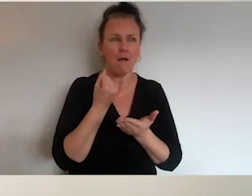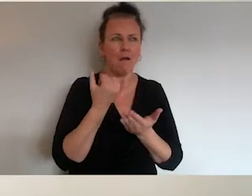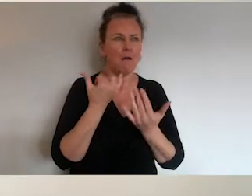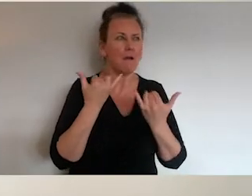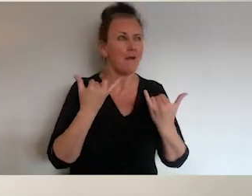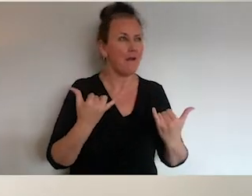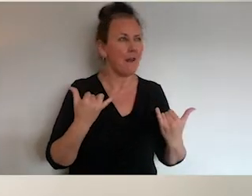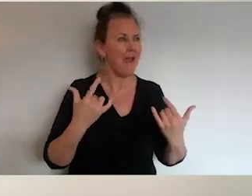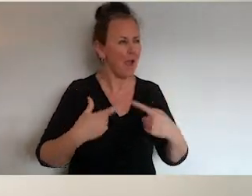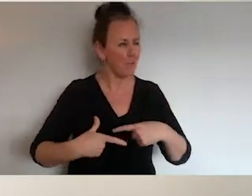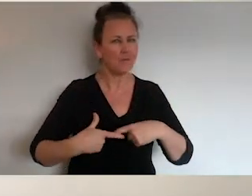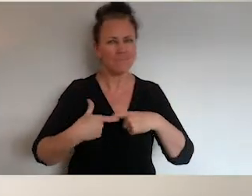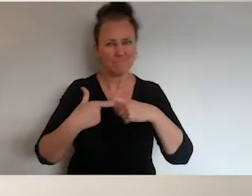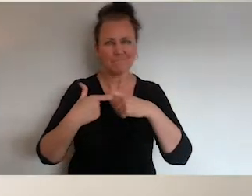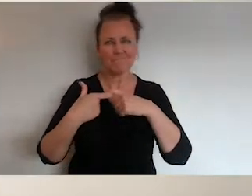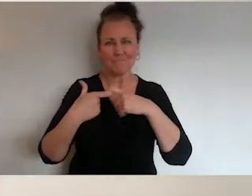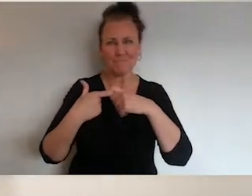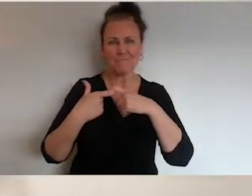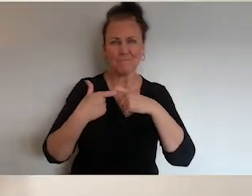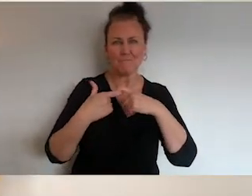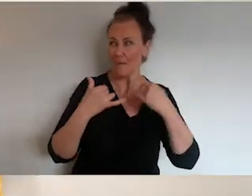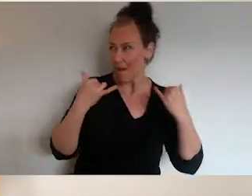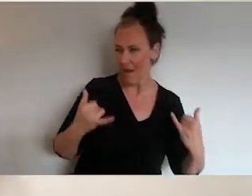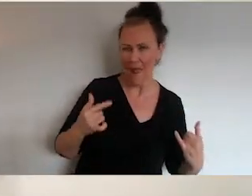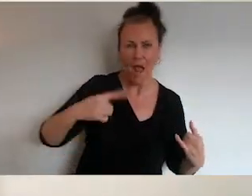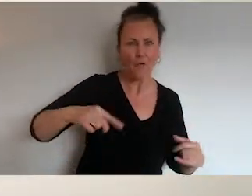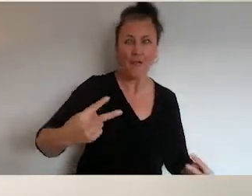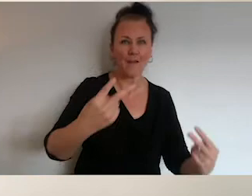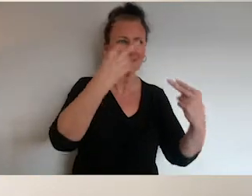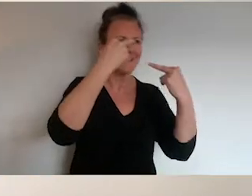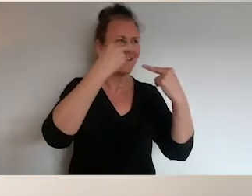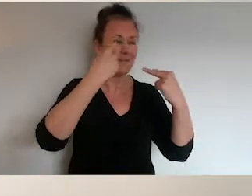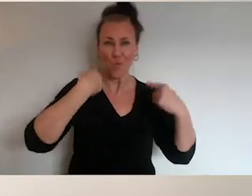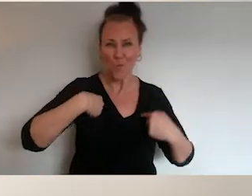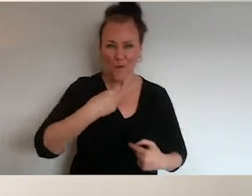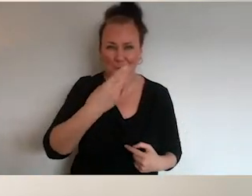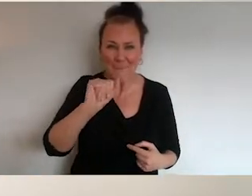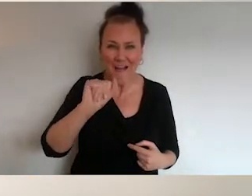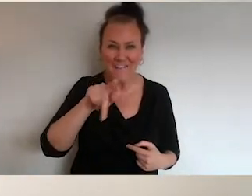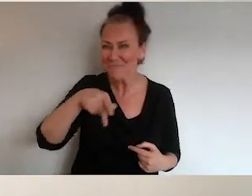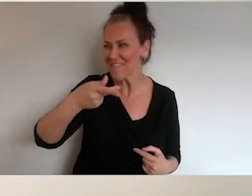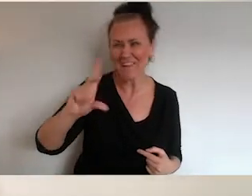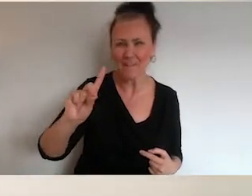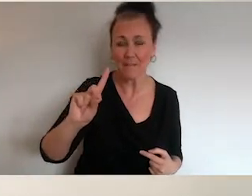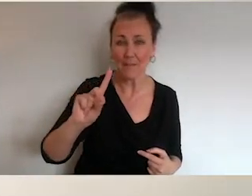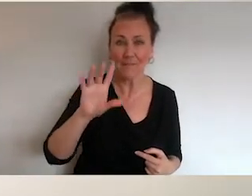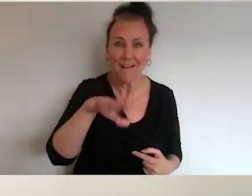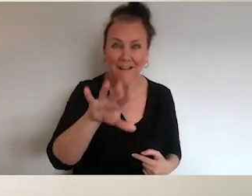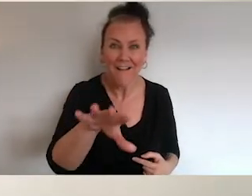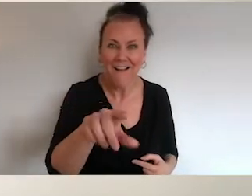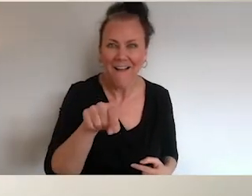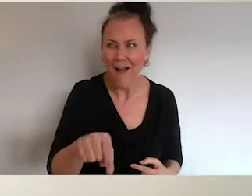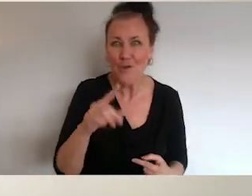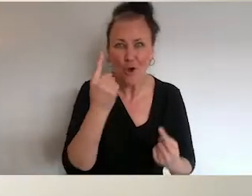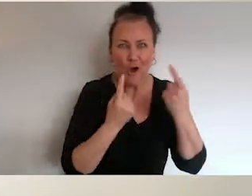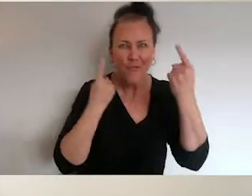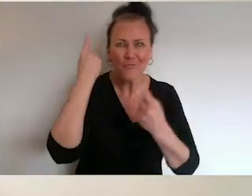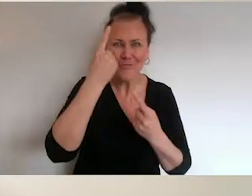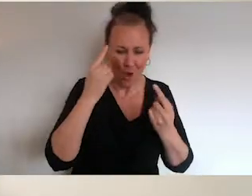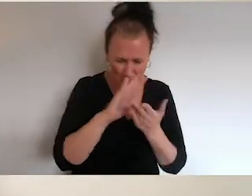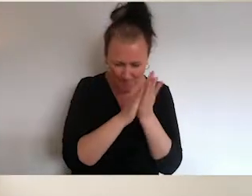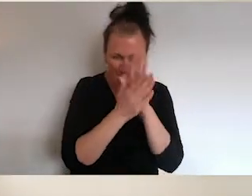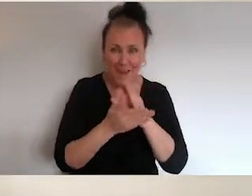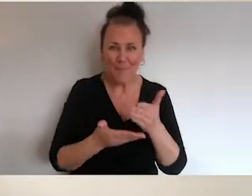we are, we're sane on this day. Masters and doctors, look how our thoughts became